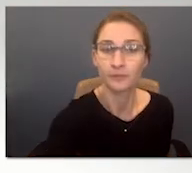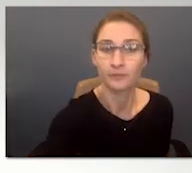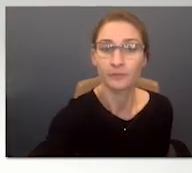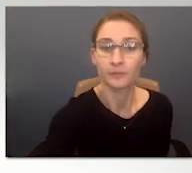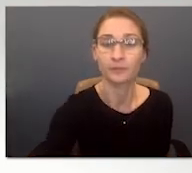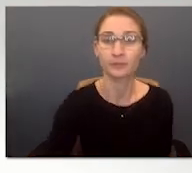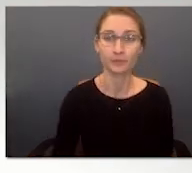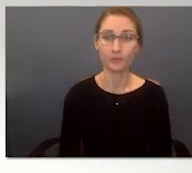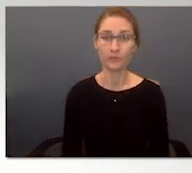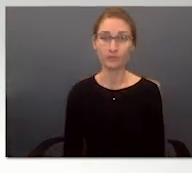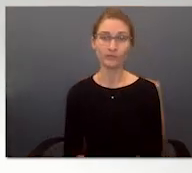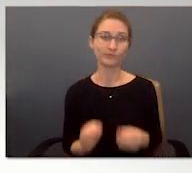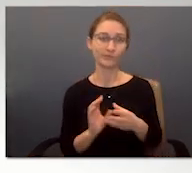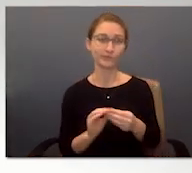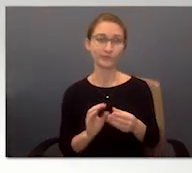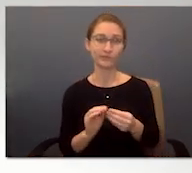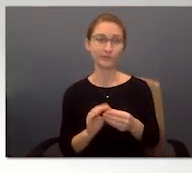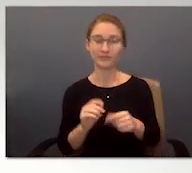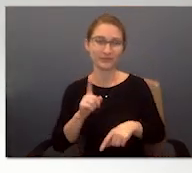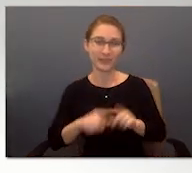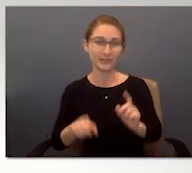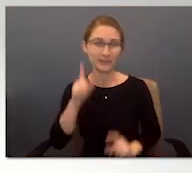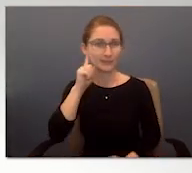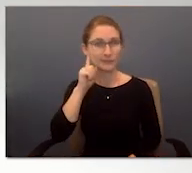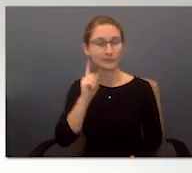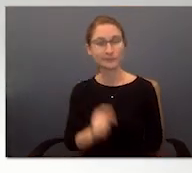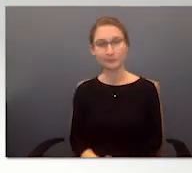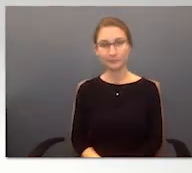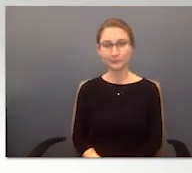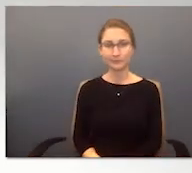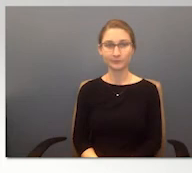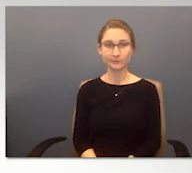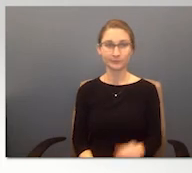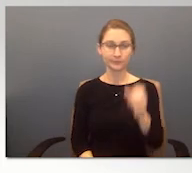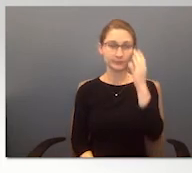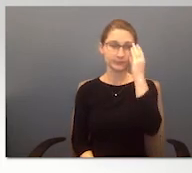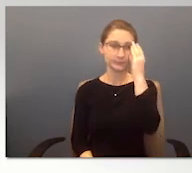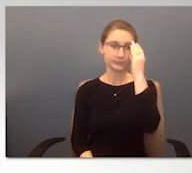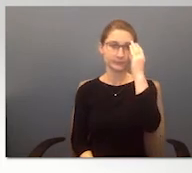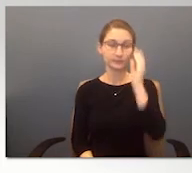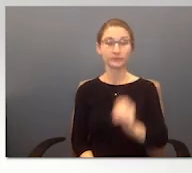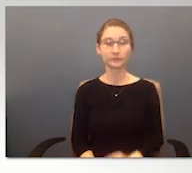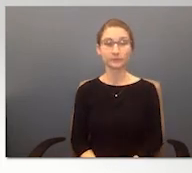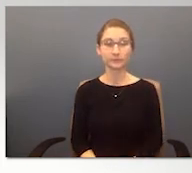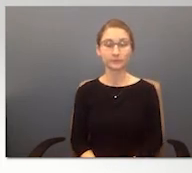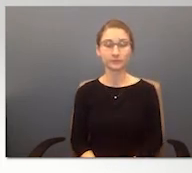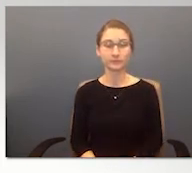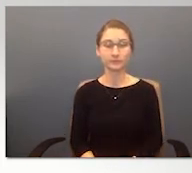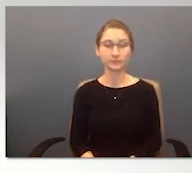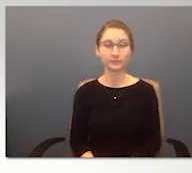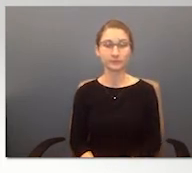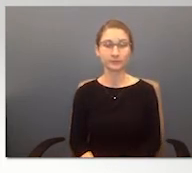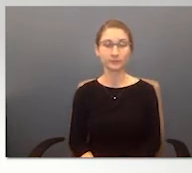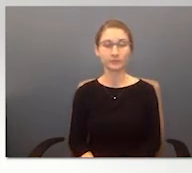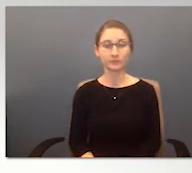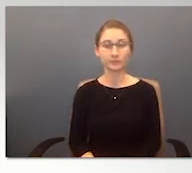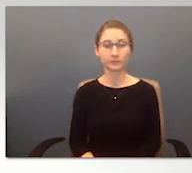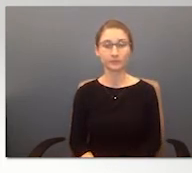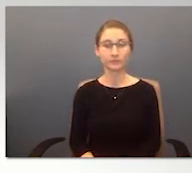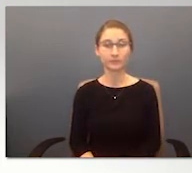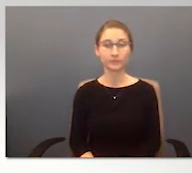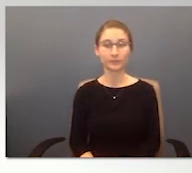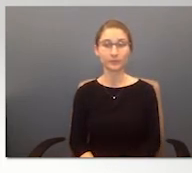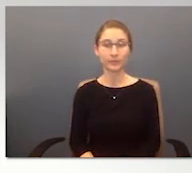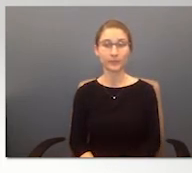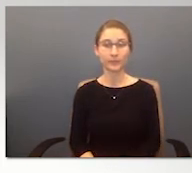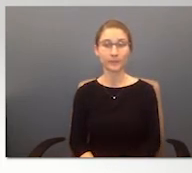repeating yourself, I'm apologizing ahead of time. I was trying to handle 2 rooms at once. Yes. So my daughter